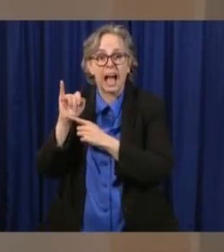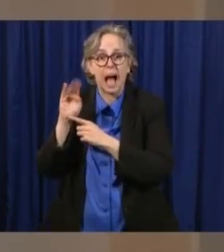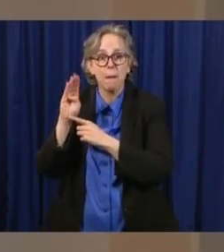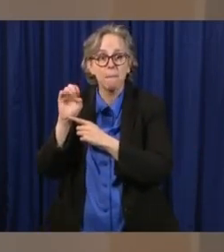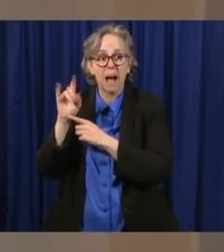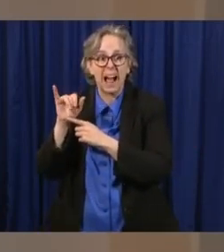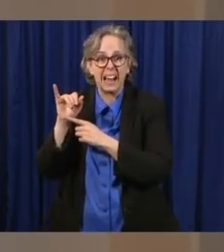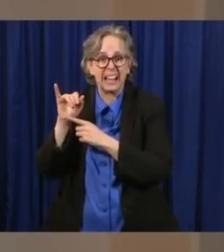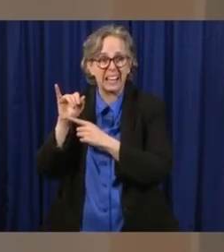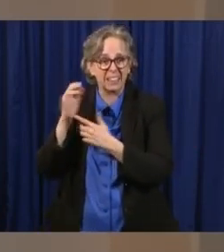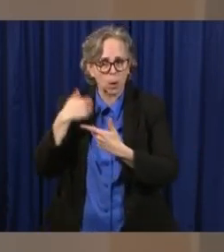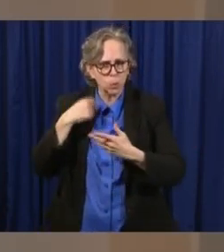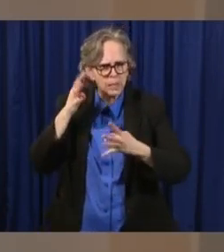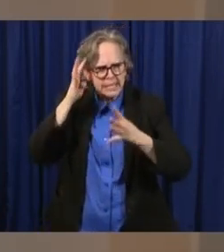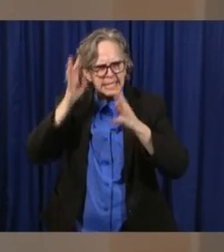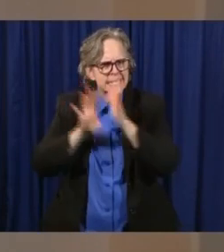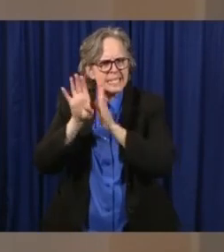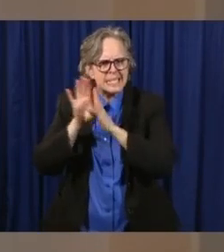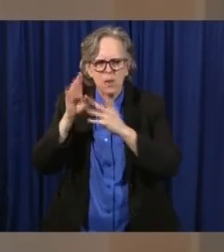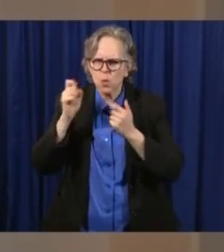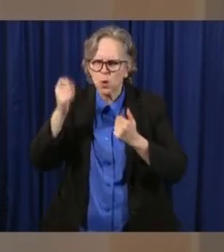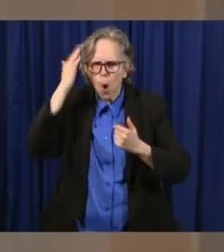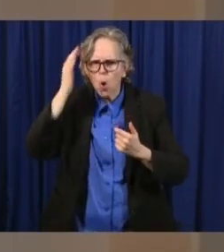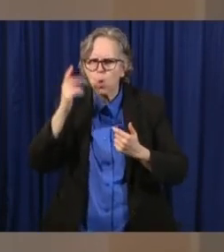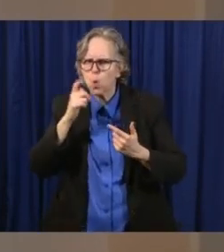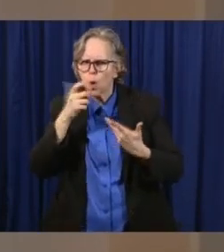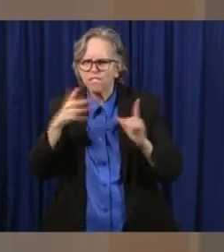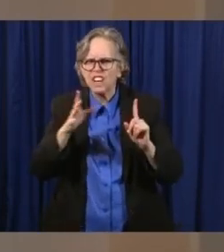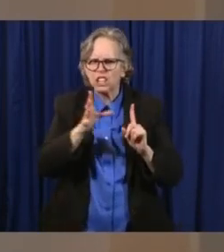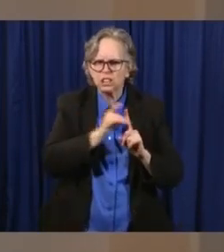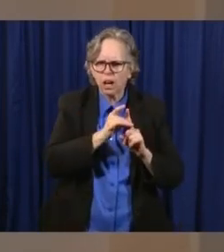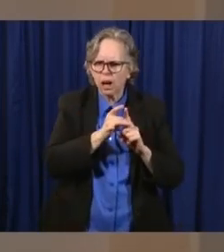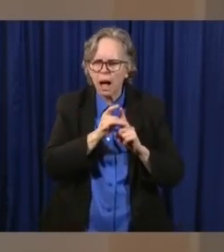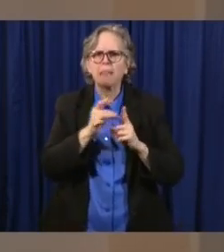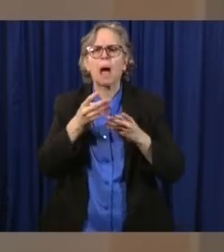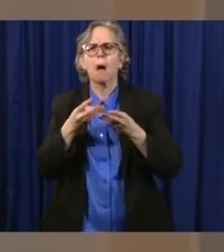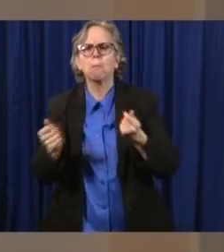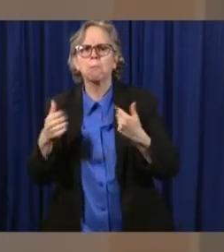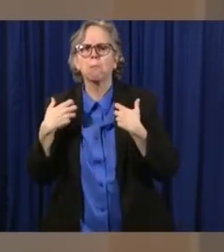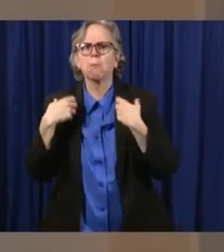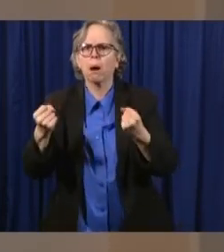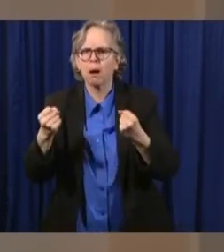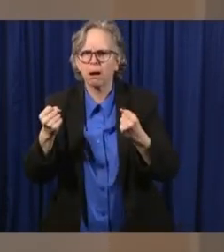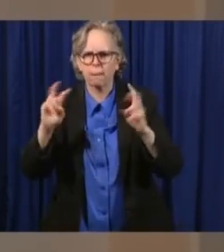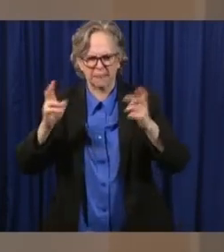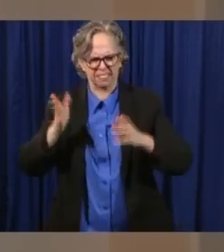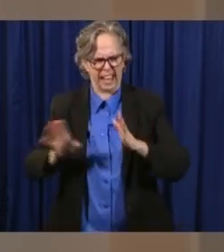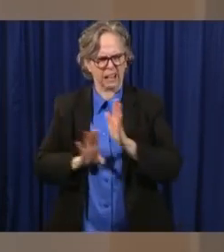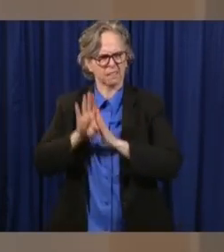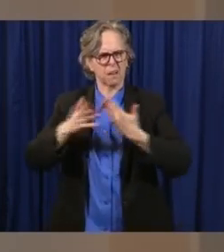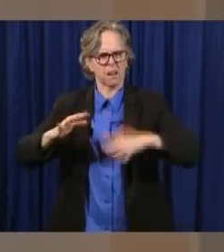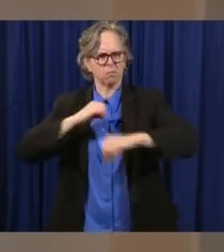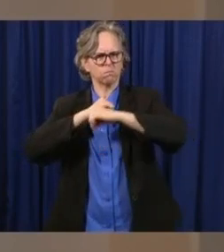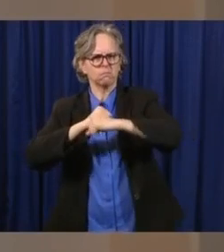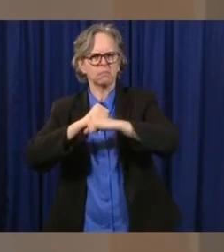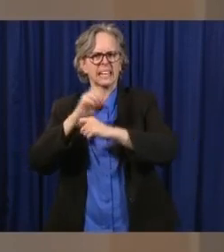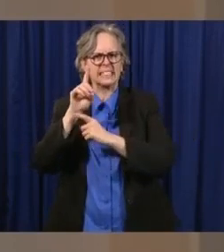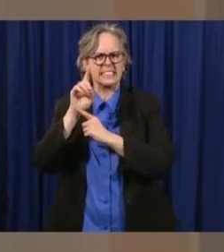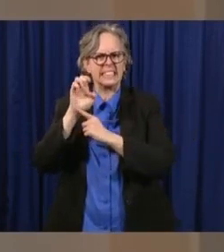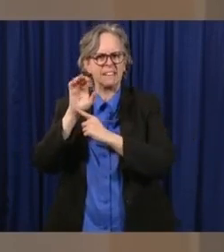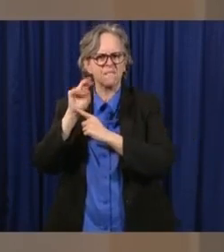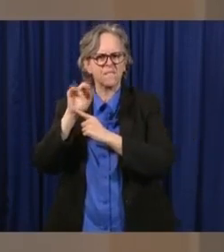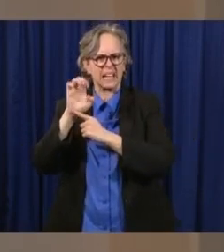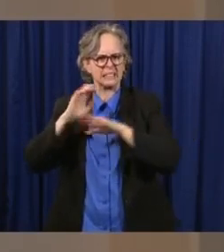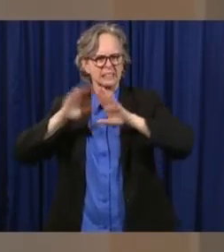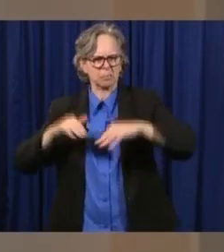the defense, and who is going to be better able to do some of the frontline